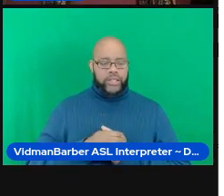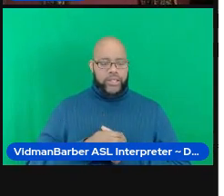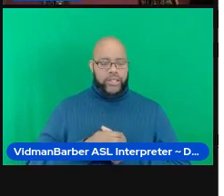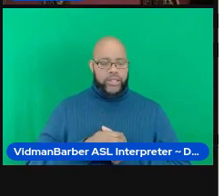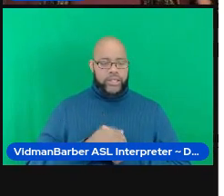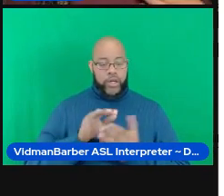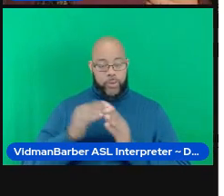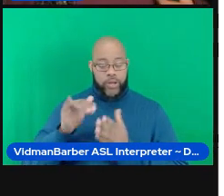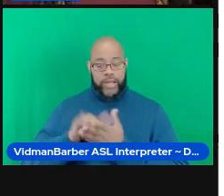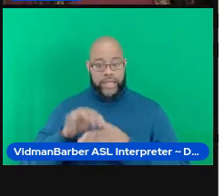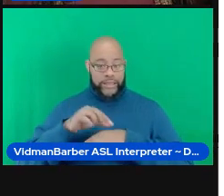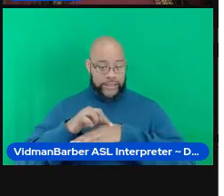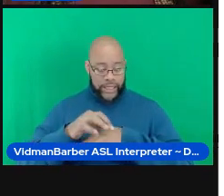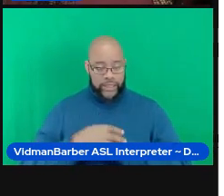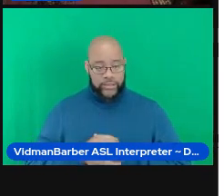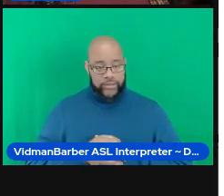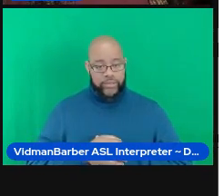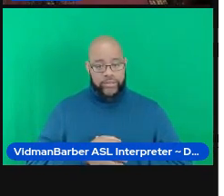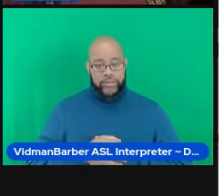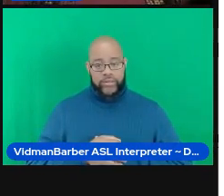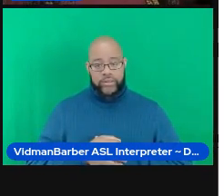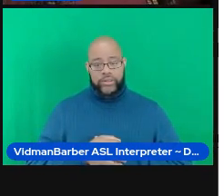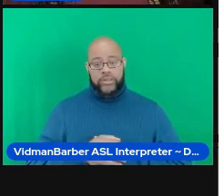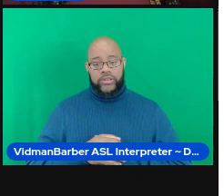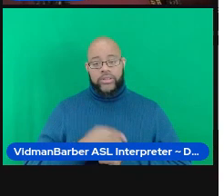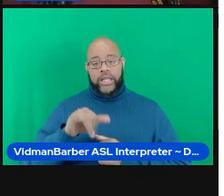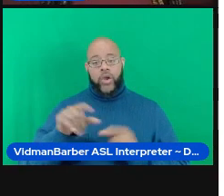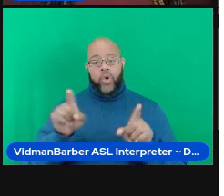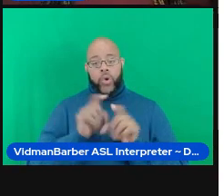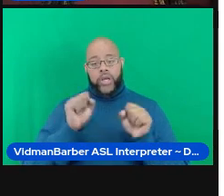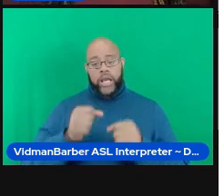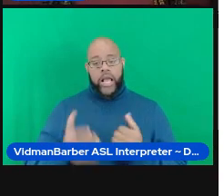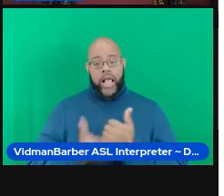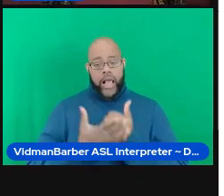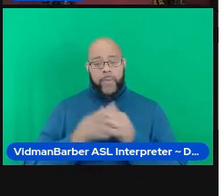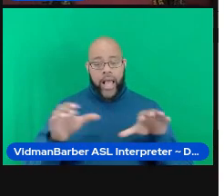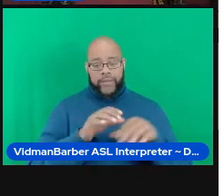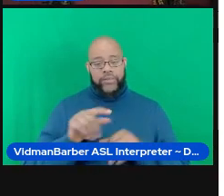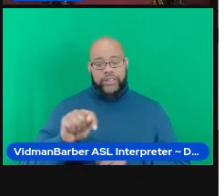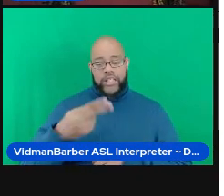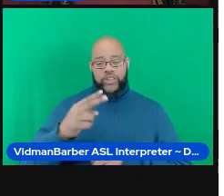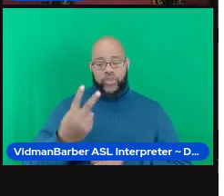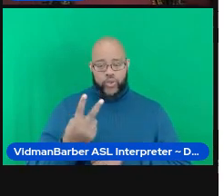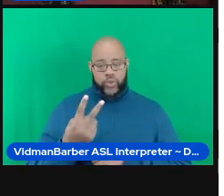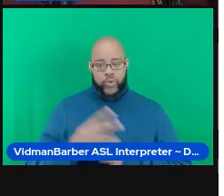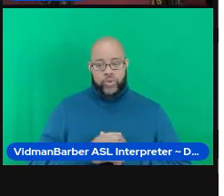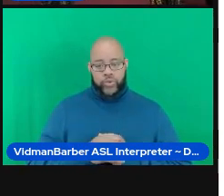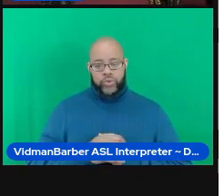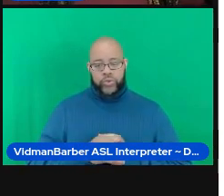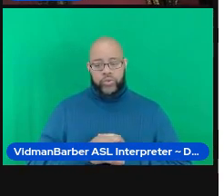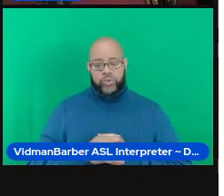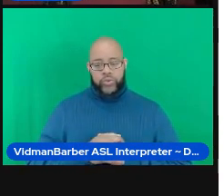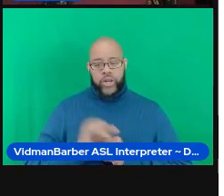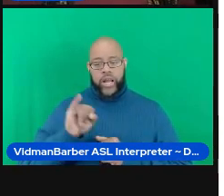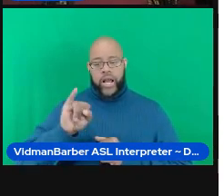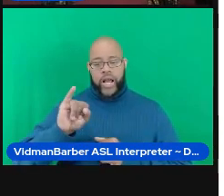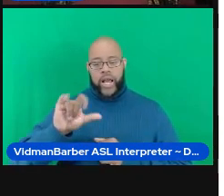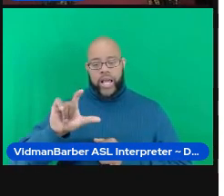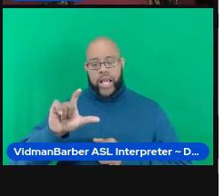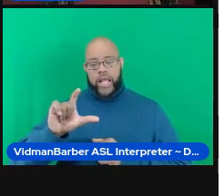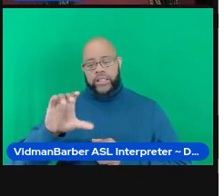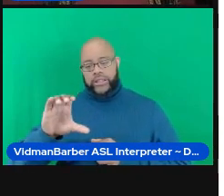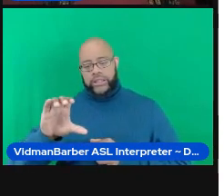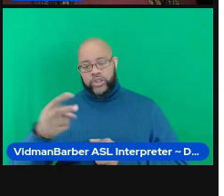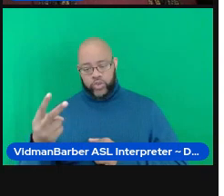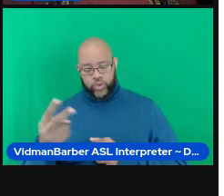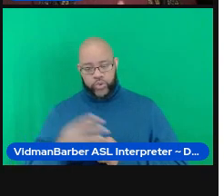in the skin. STAT6 also can help polarize and activate Th2 and ILC2, these being our lymphocytes, allowing